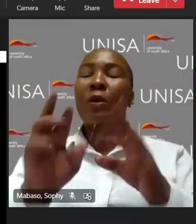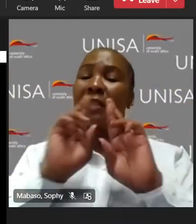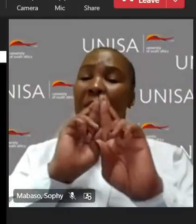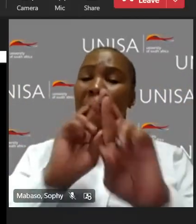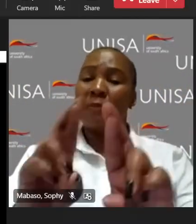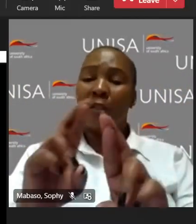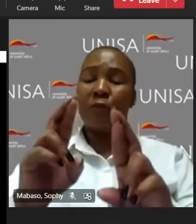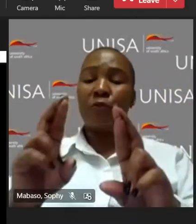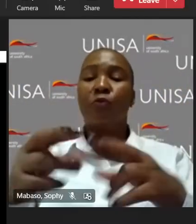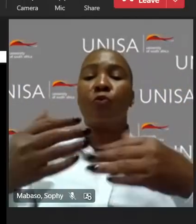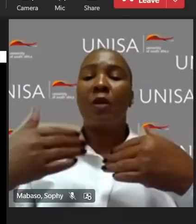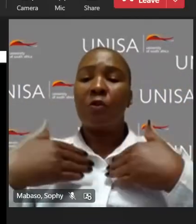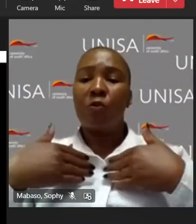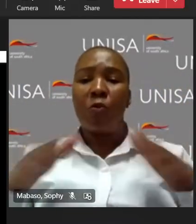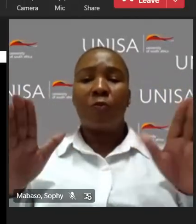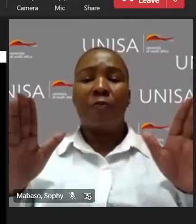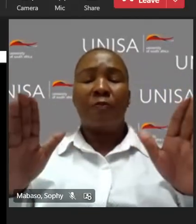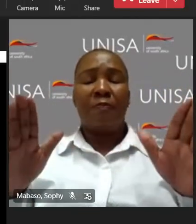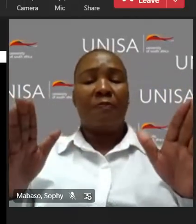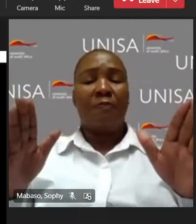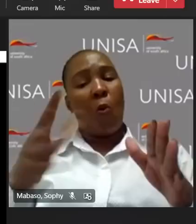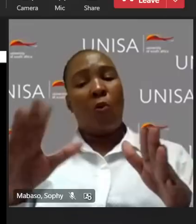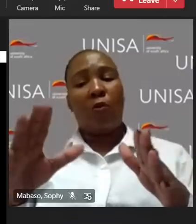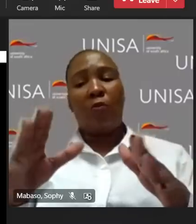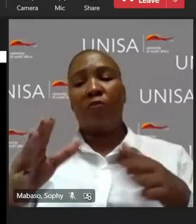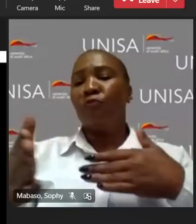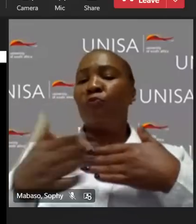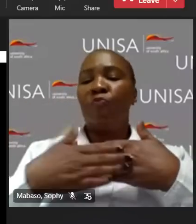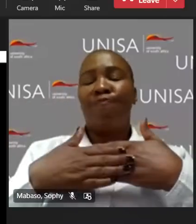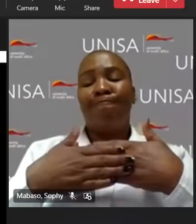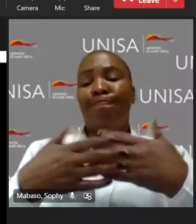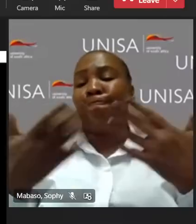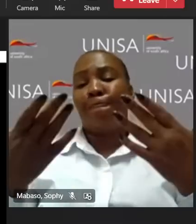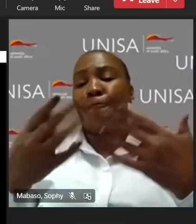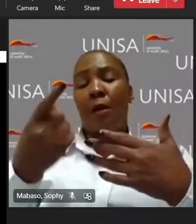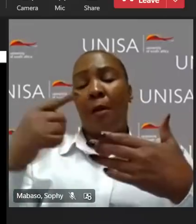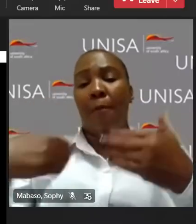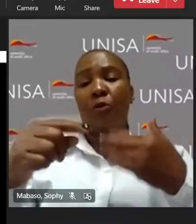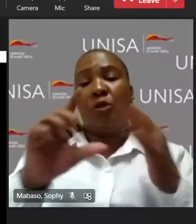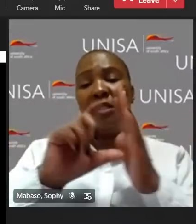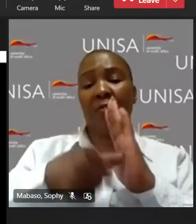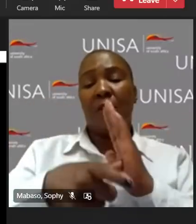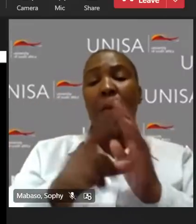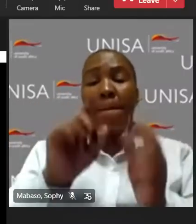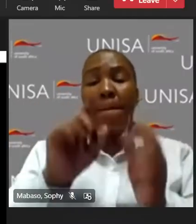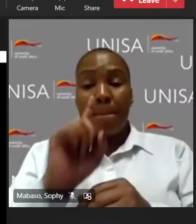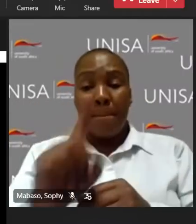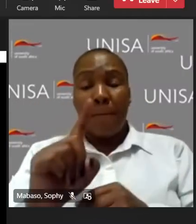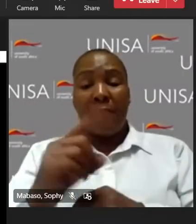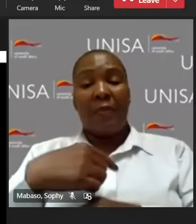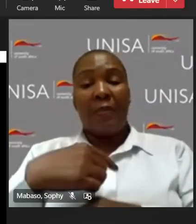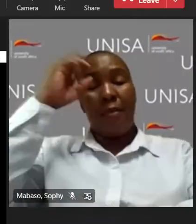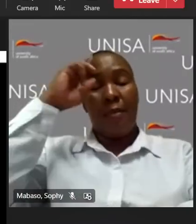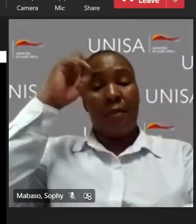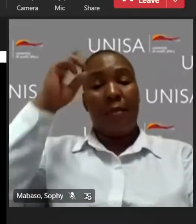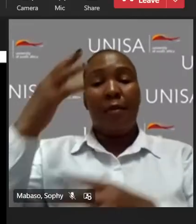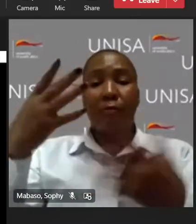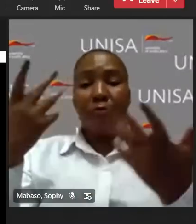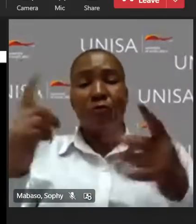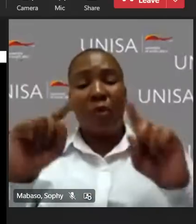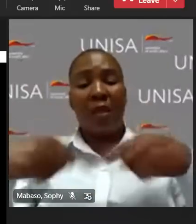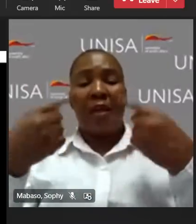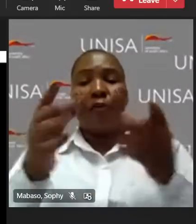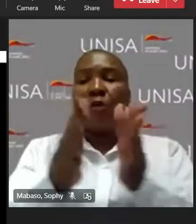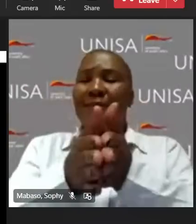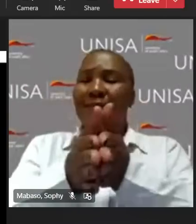disclose or not to disclose your disability, you may not demand or or request or